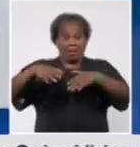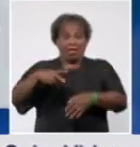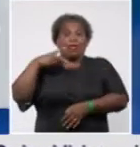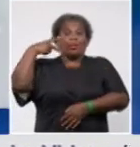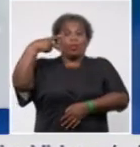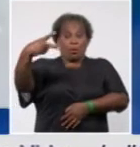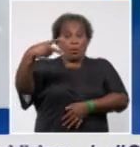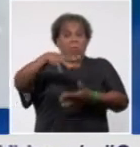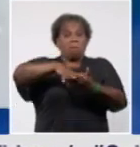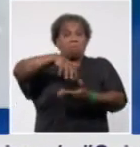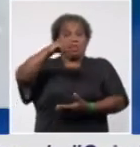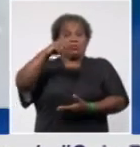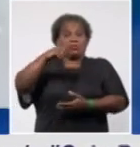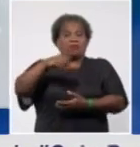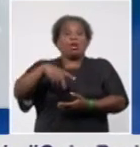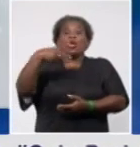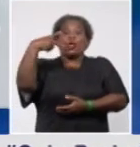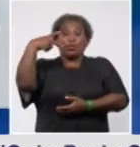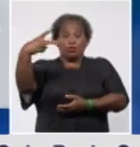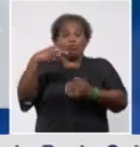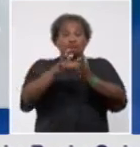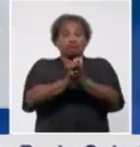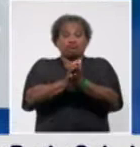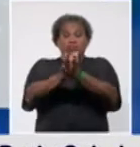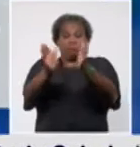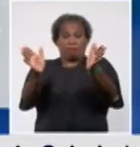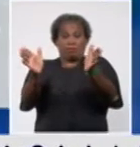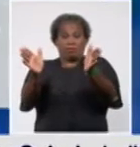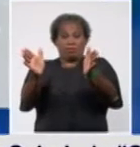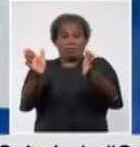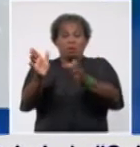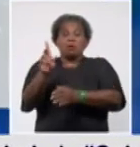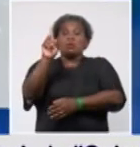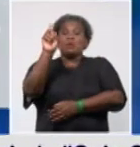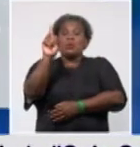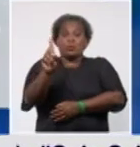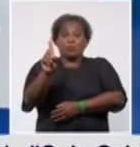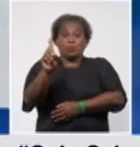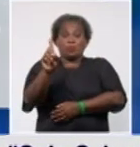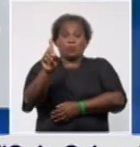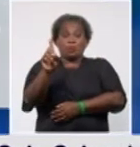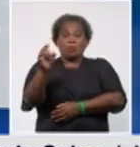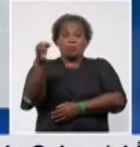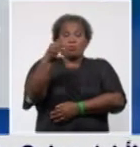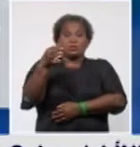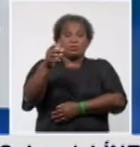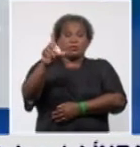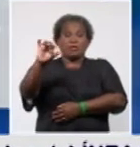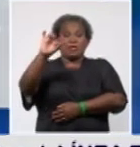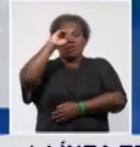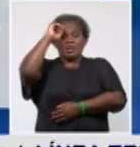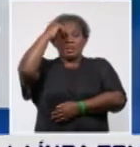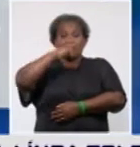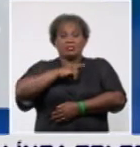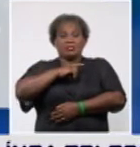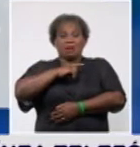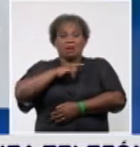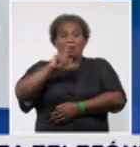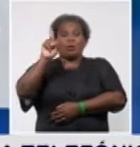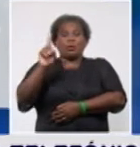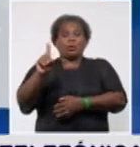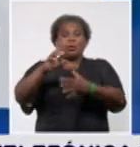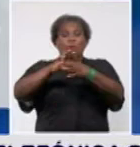3, Playa, 3, Plaza, 2, San Miguel,